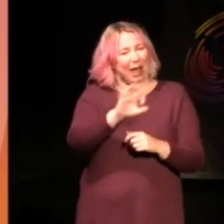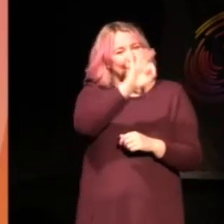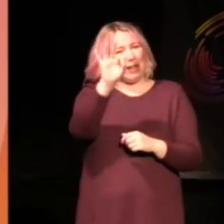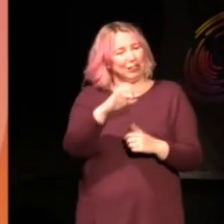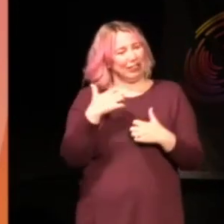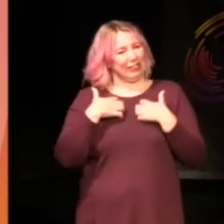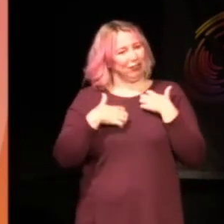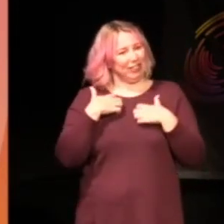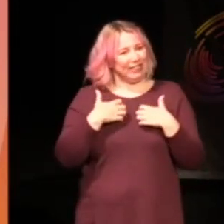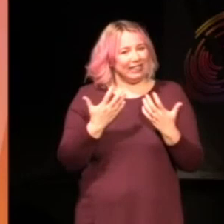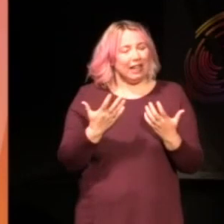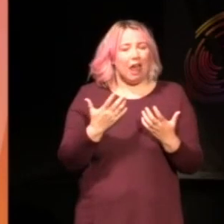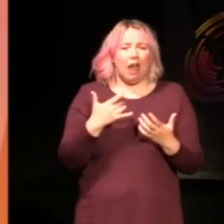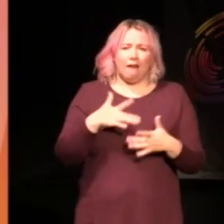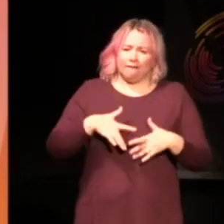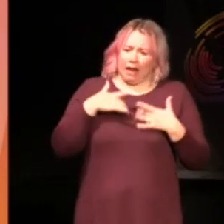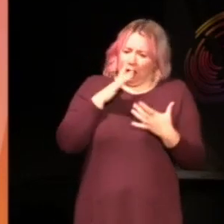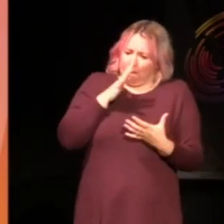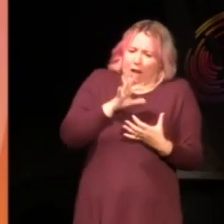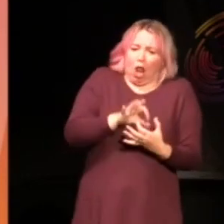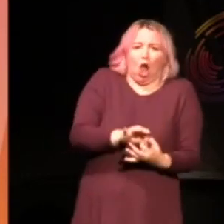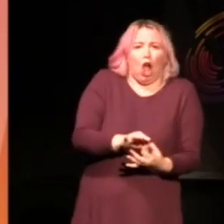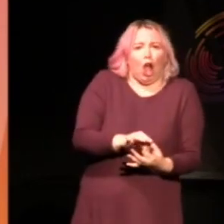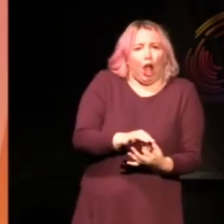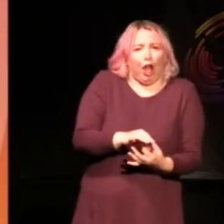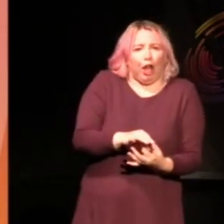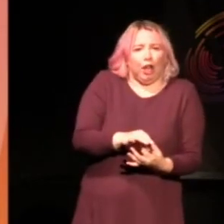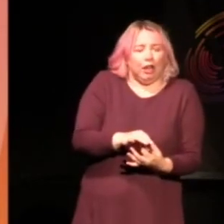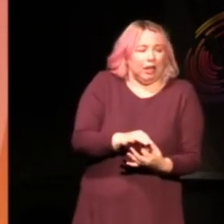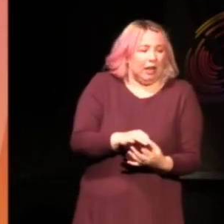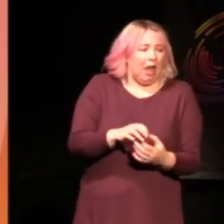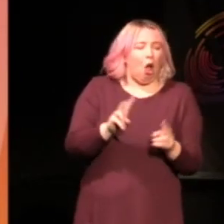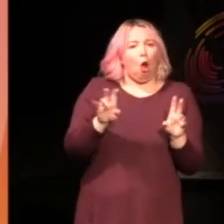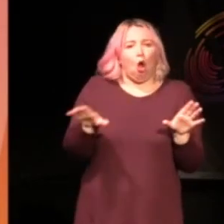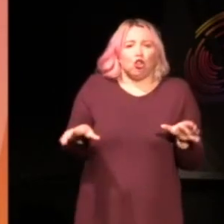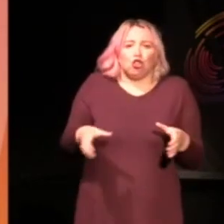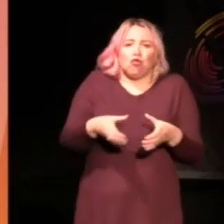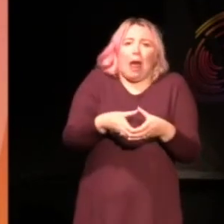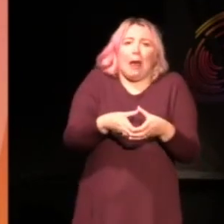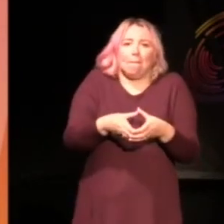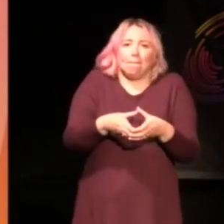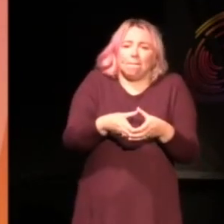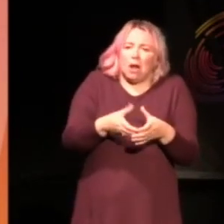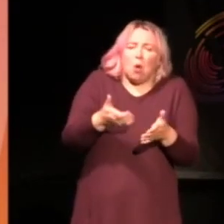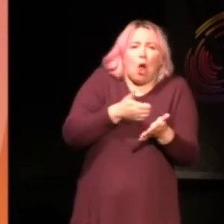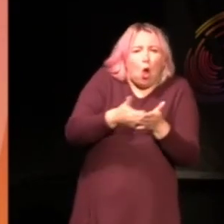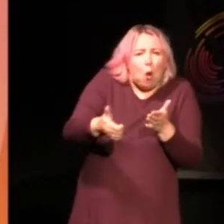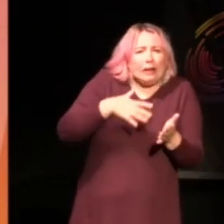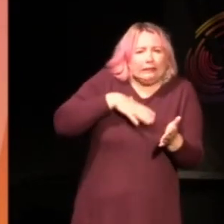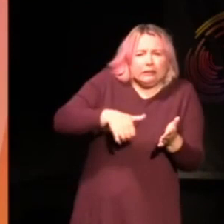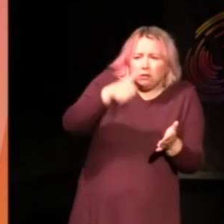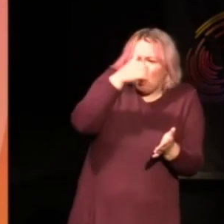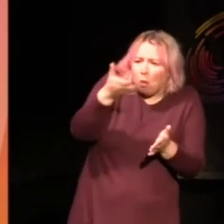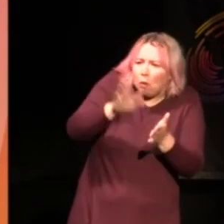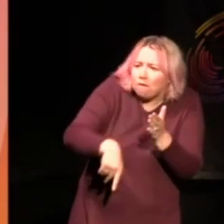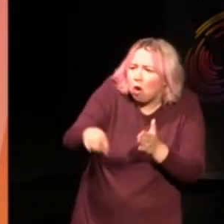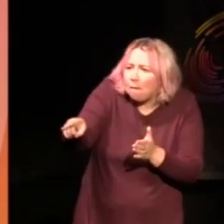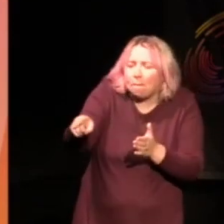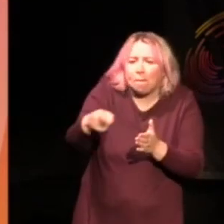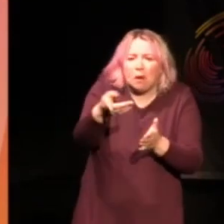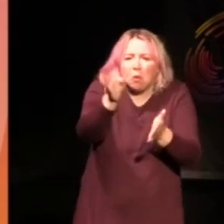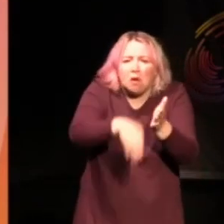not necessarily belonging. But what about this tribalism that we always need to know where people are from? Yeah. And with this COVID and